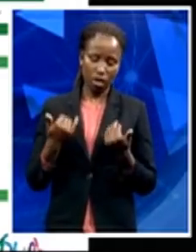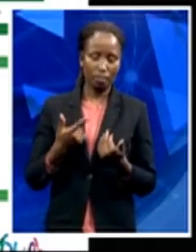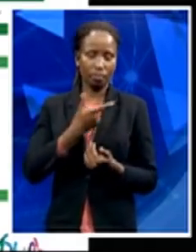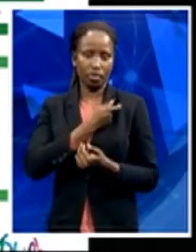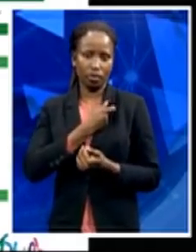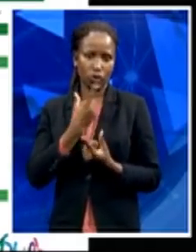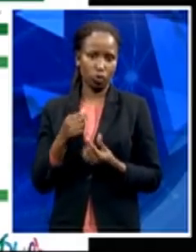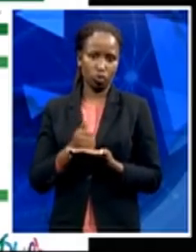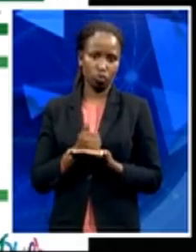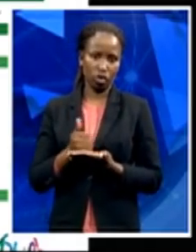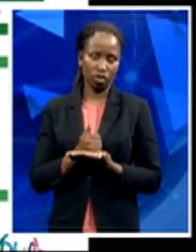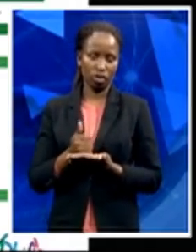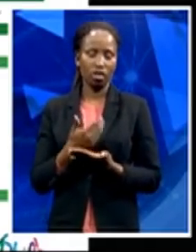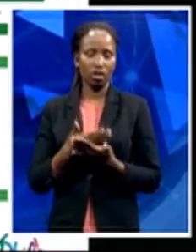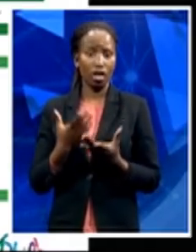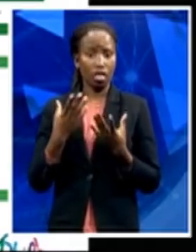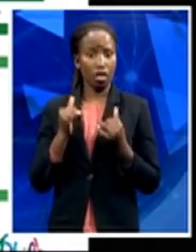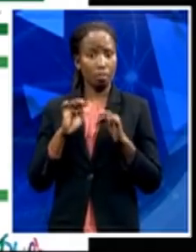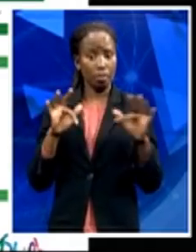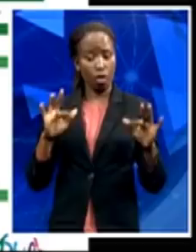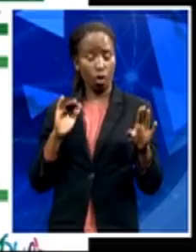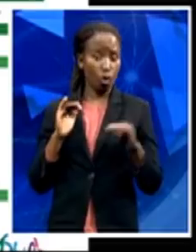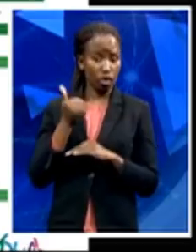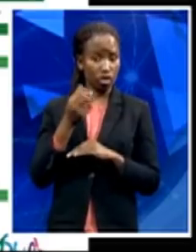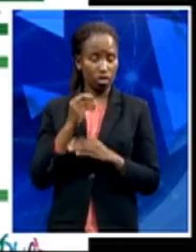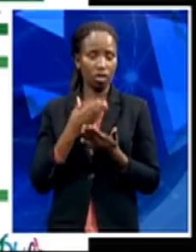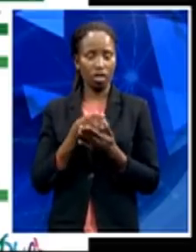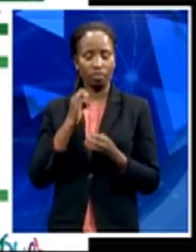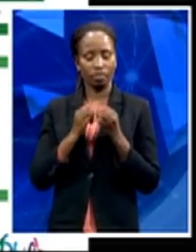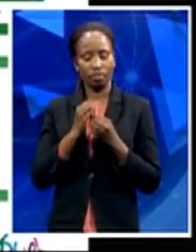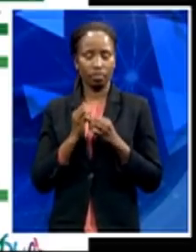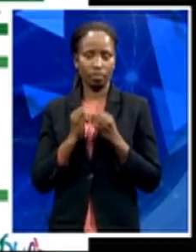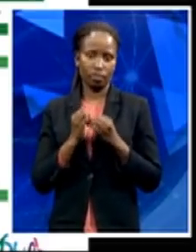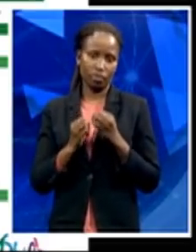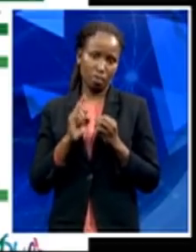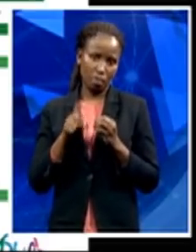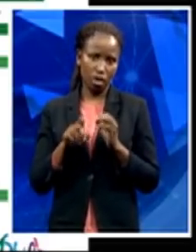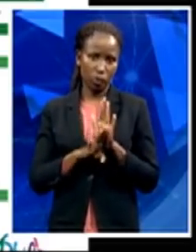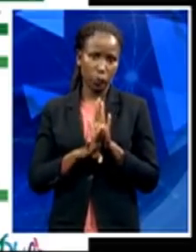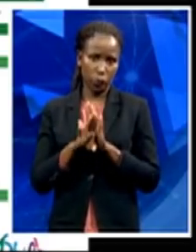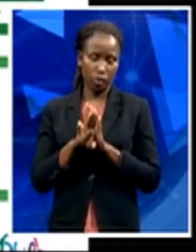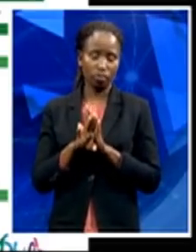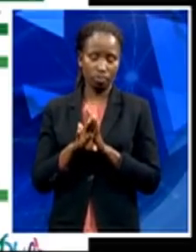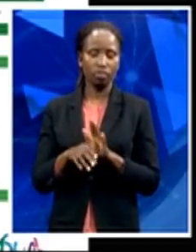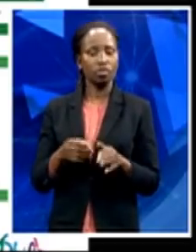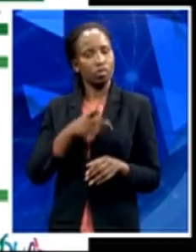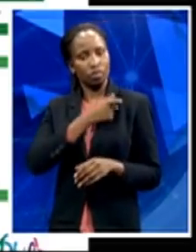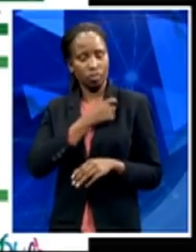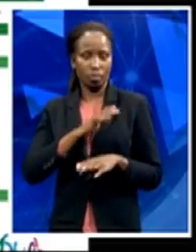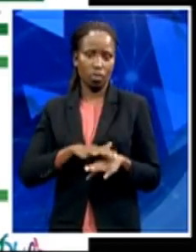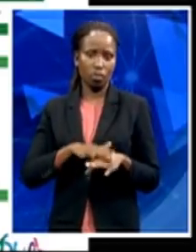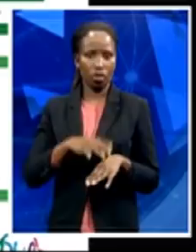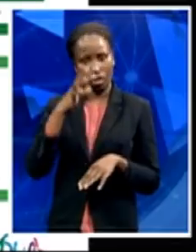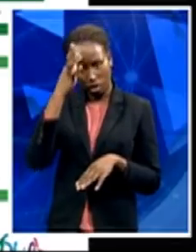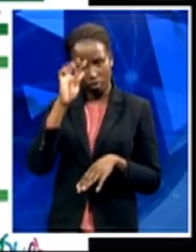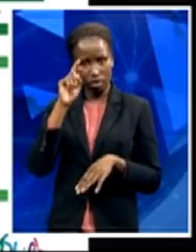60, including using our community health workers and taking a government-wide approach of stimulating a demand